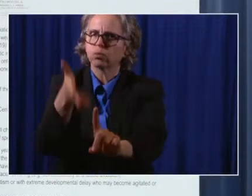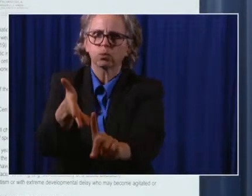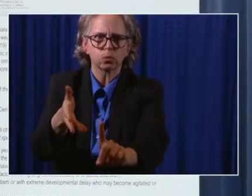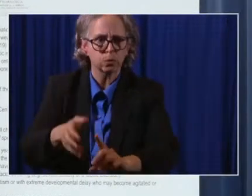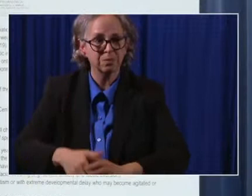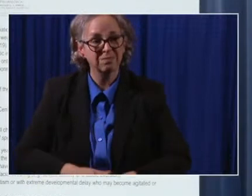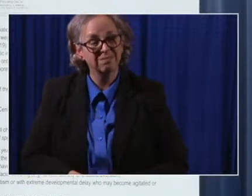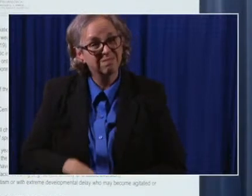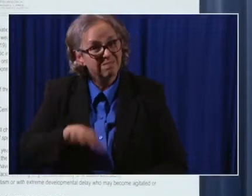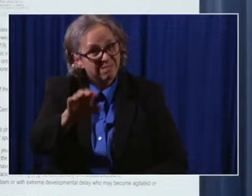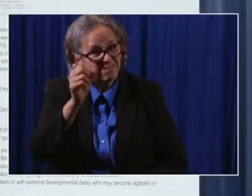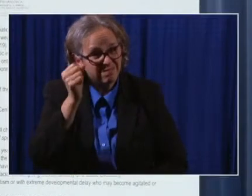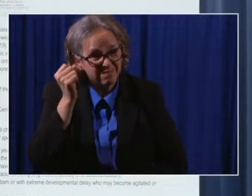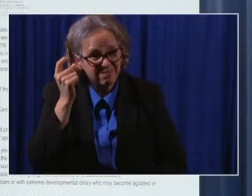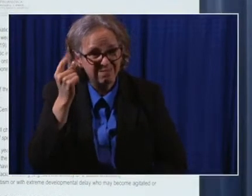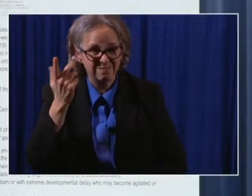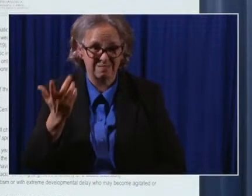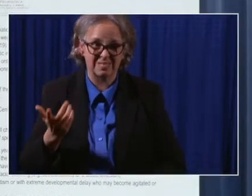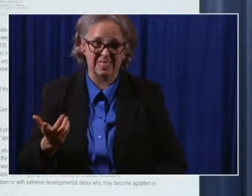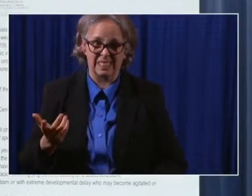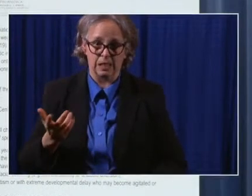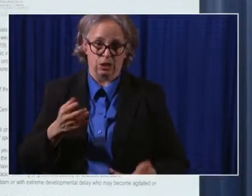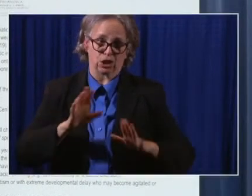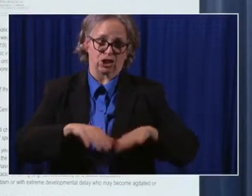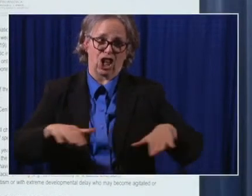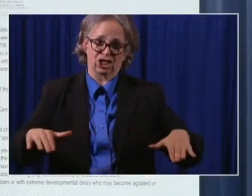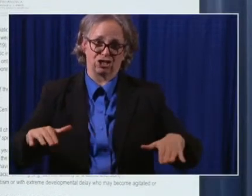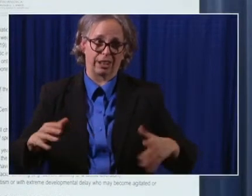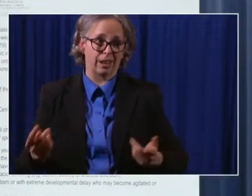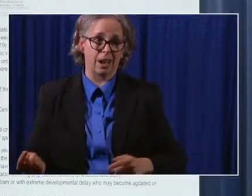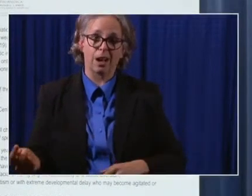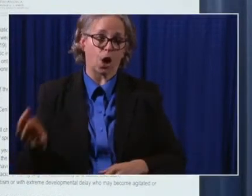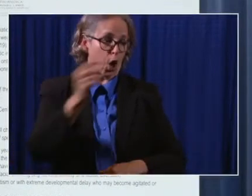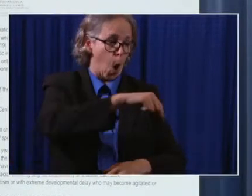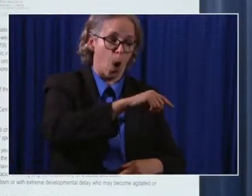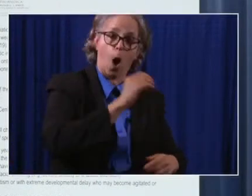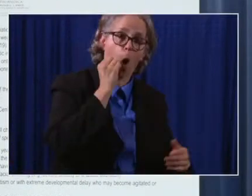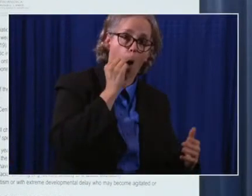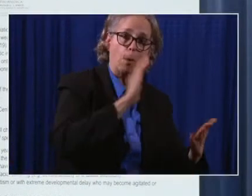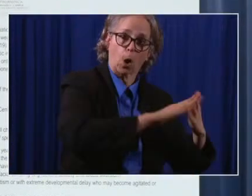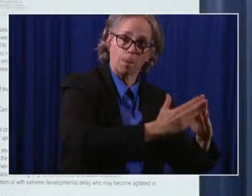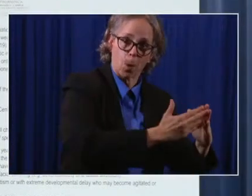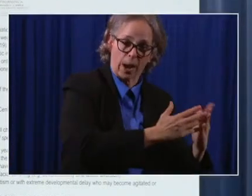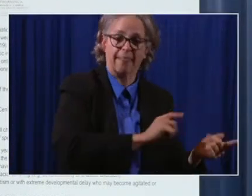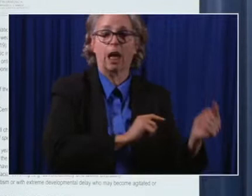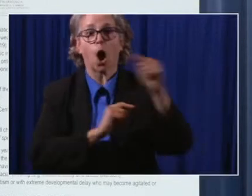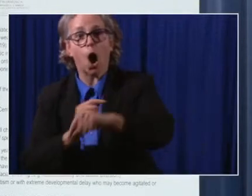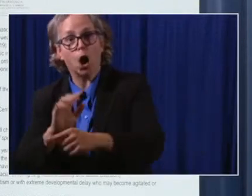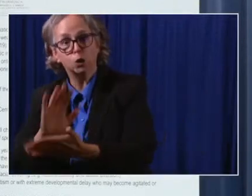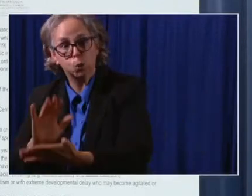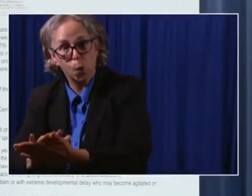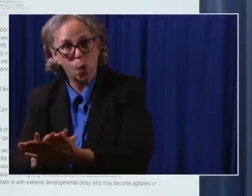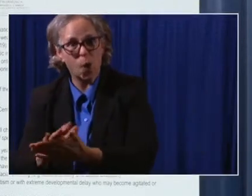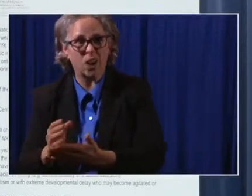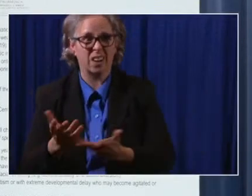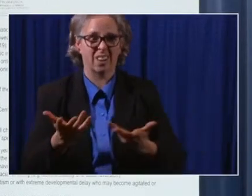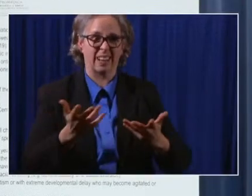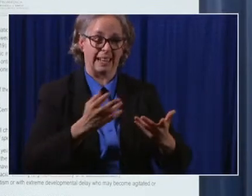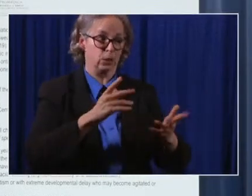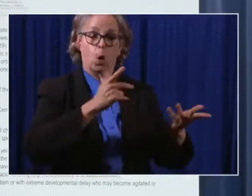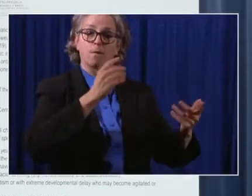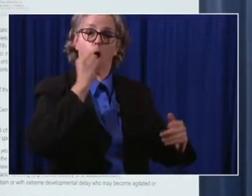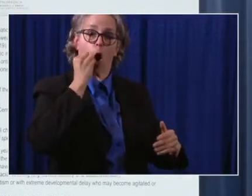out of that universe. And if you see widespread community spread, you will, in all likelihood,